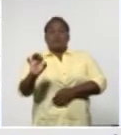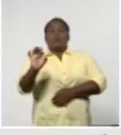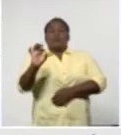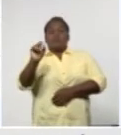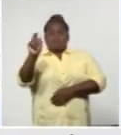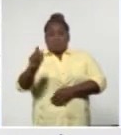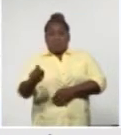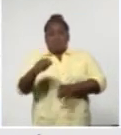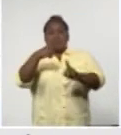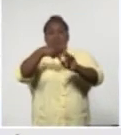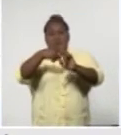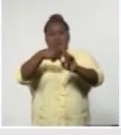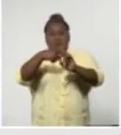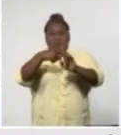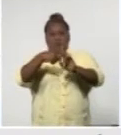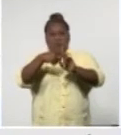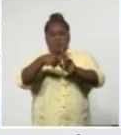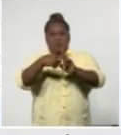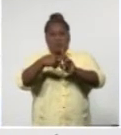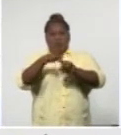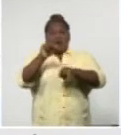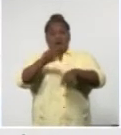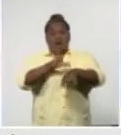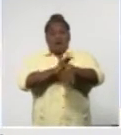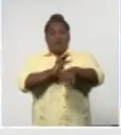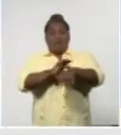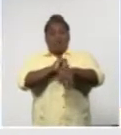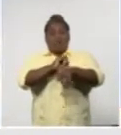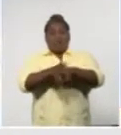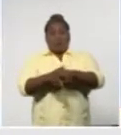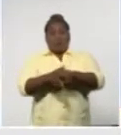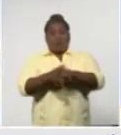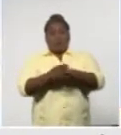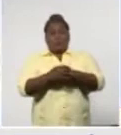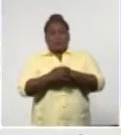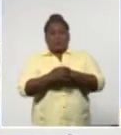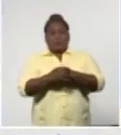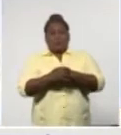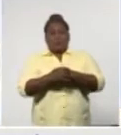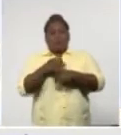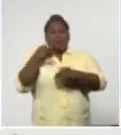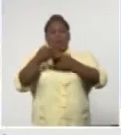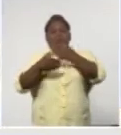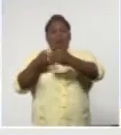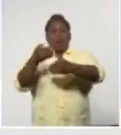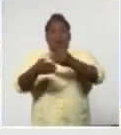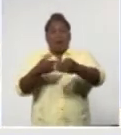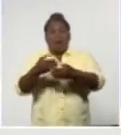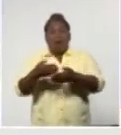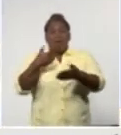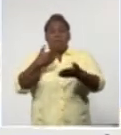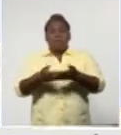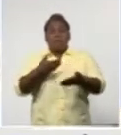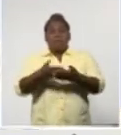2,318, that is 1.7%, have tested positive to this disease.